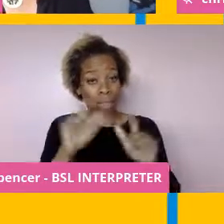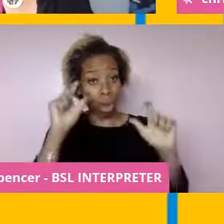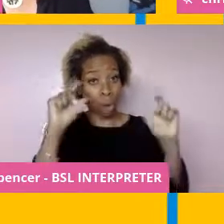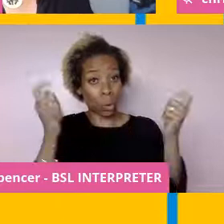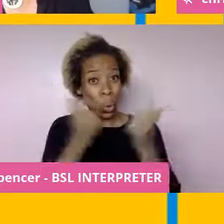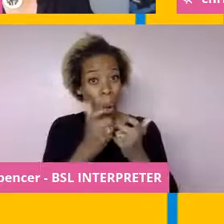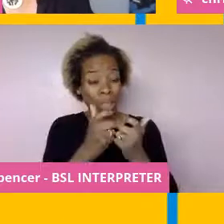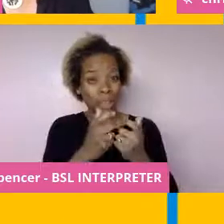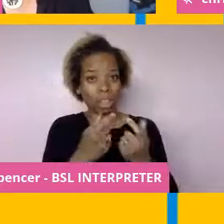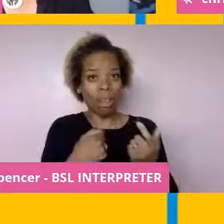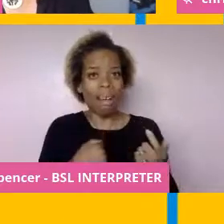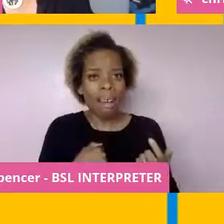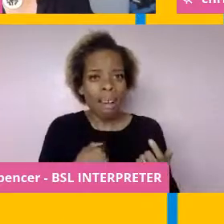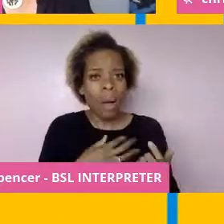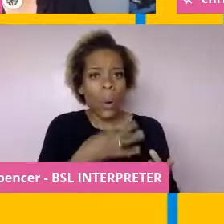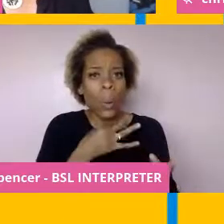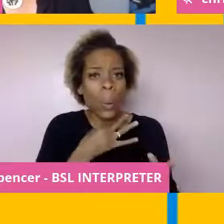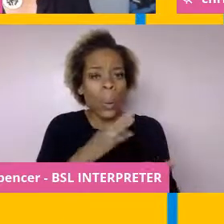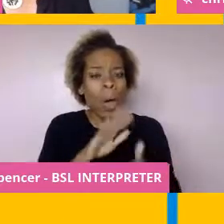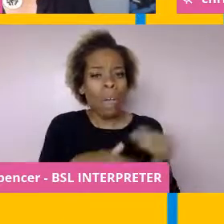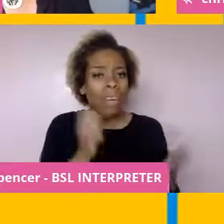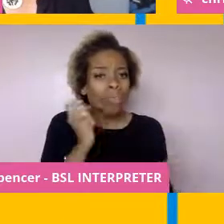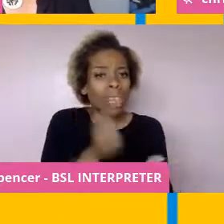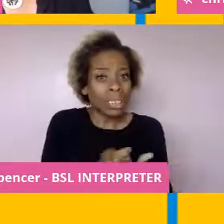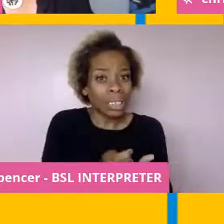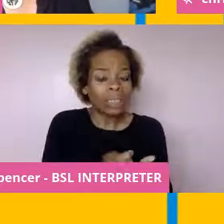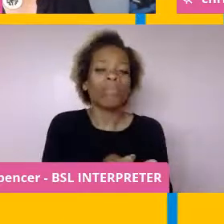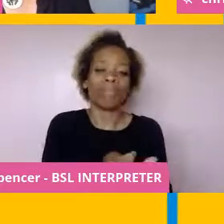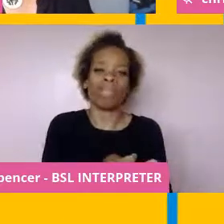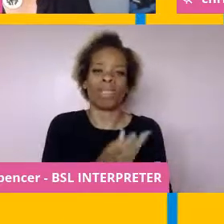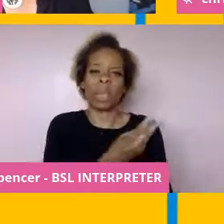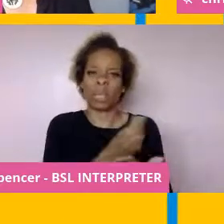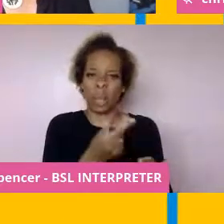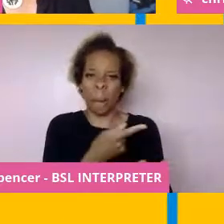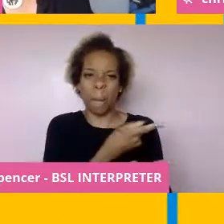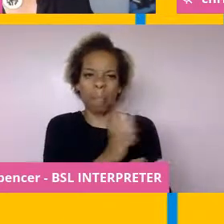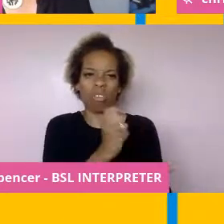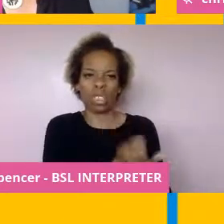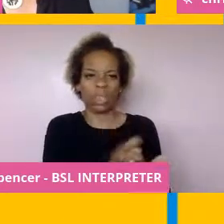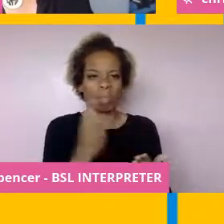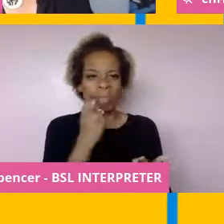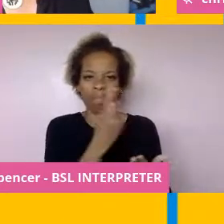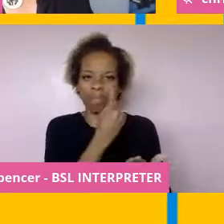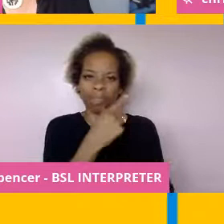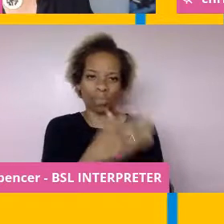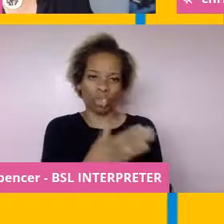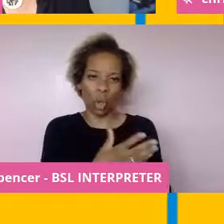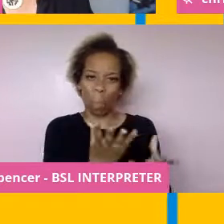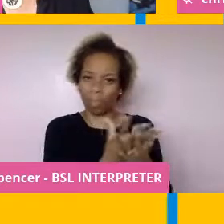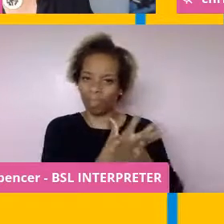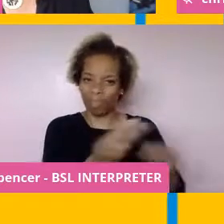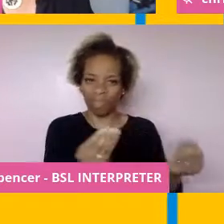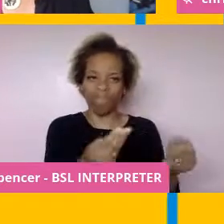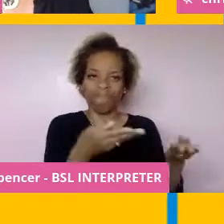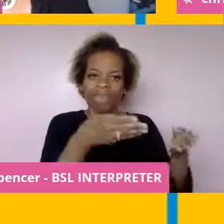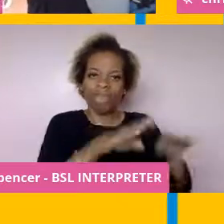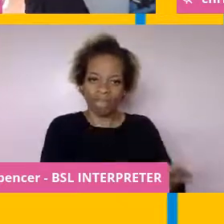redundancies are clear-cut, their jobs have gone, and some people are having their fractions cut massively.